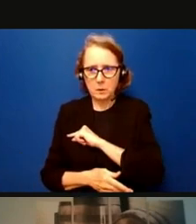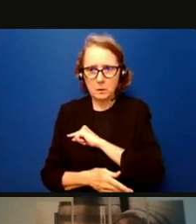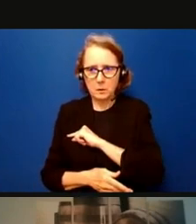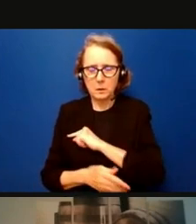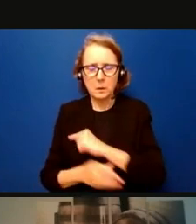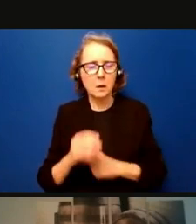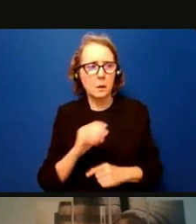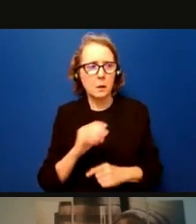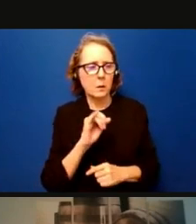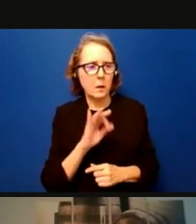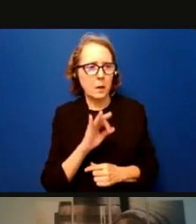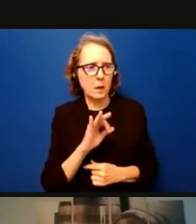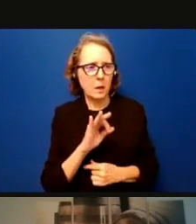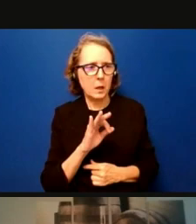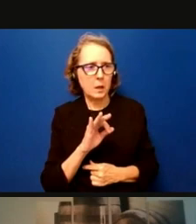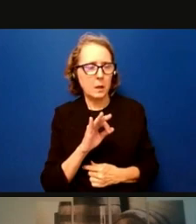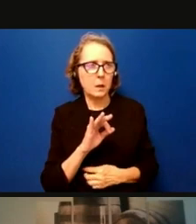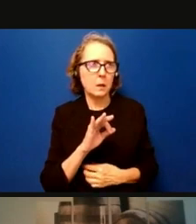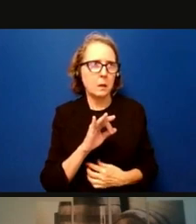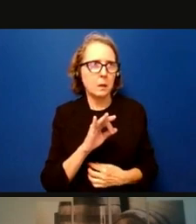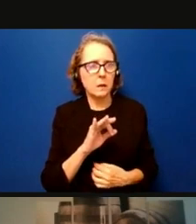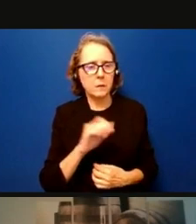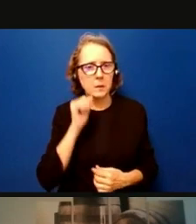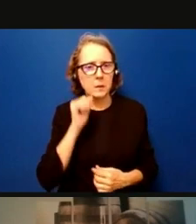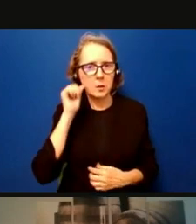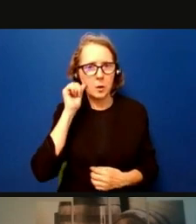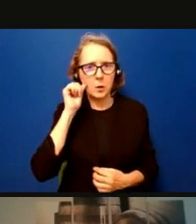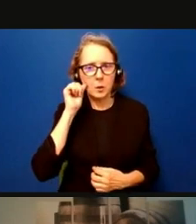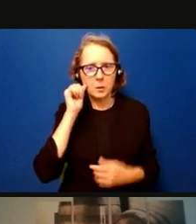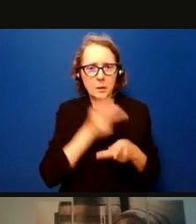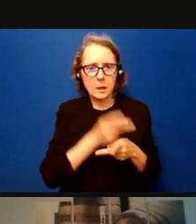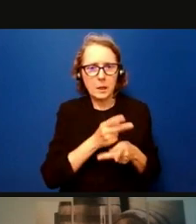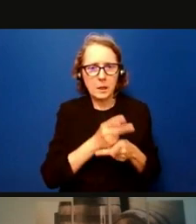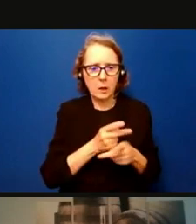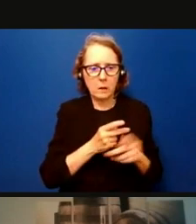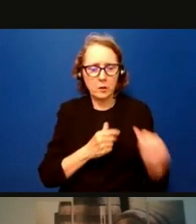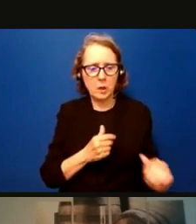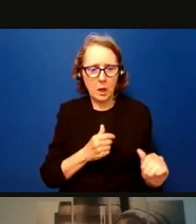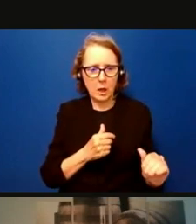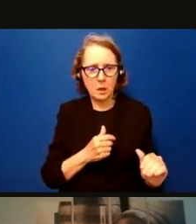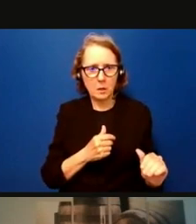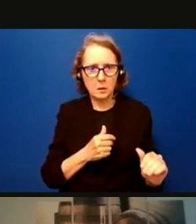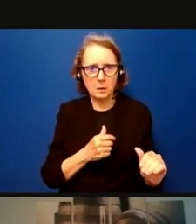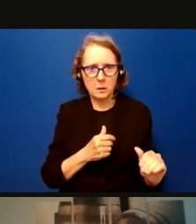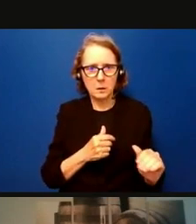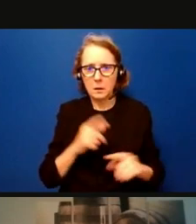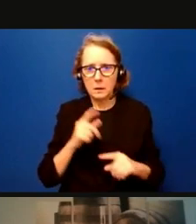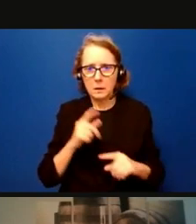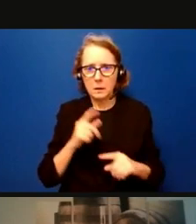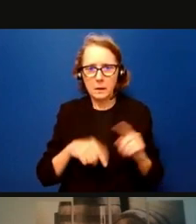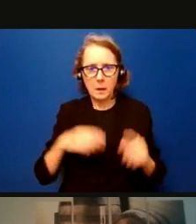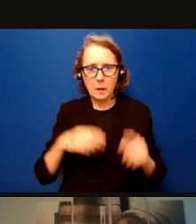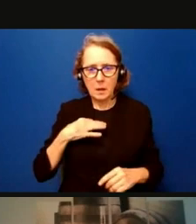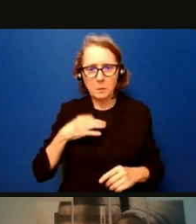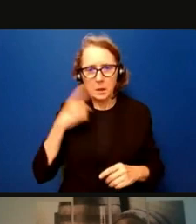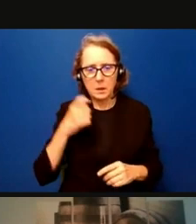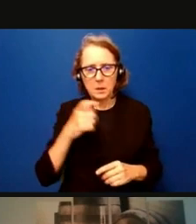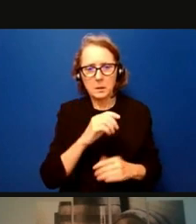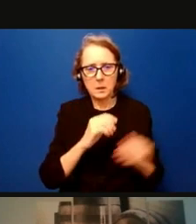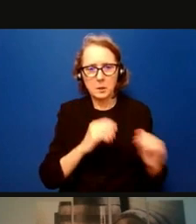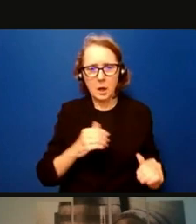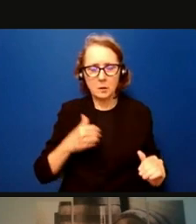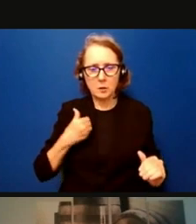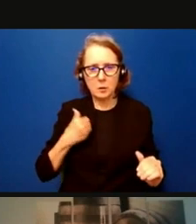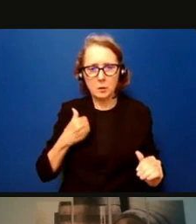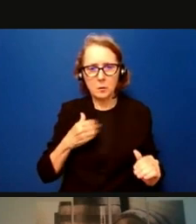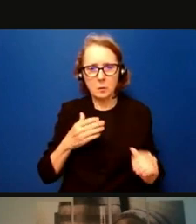So if let's say it was an adult taking care of a child, that child, they wouldn't be able to be eligible because a child is too young to be